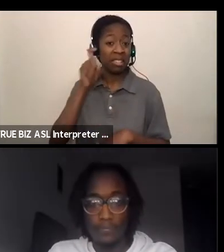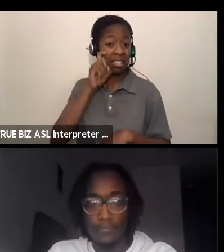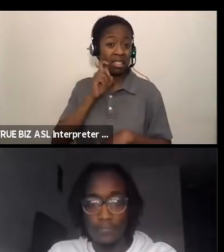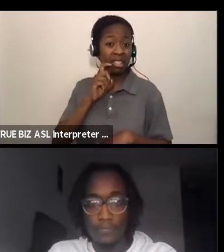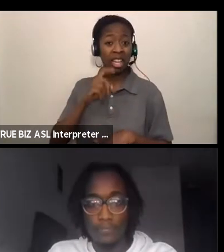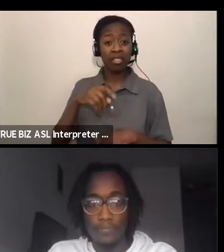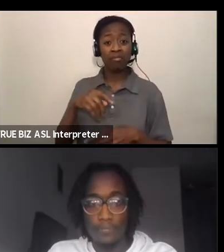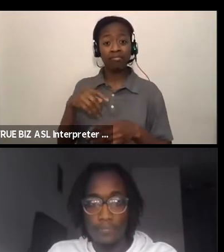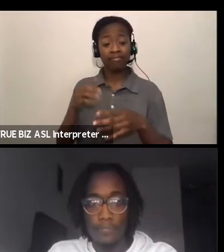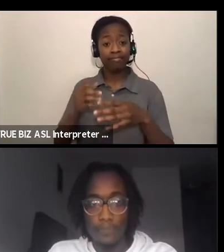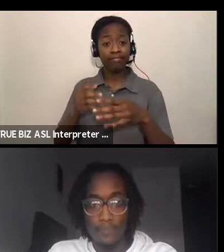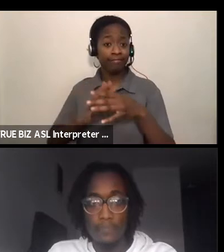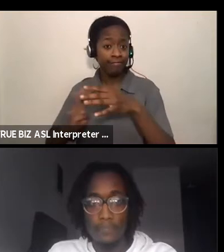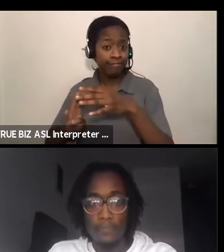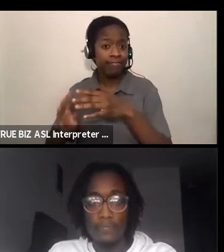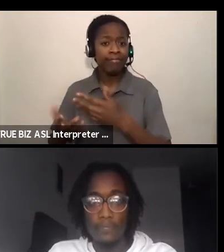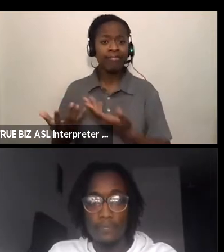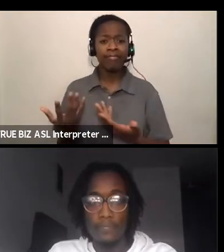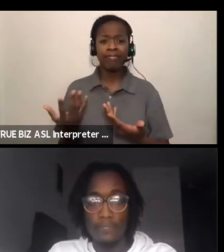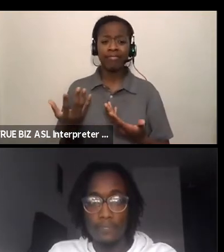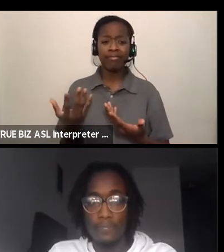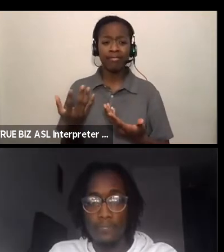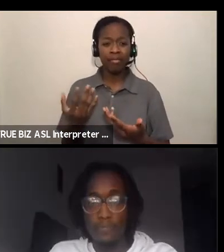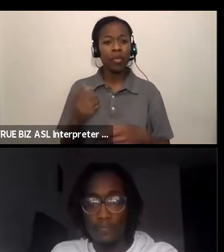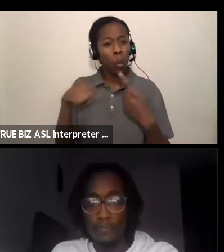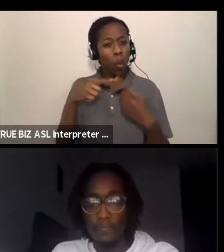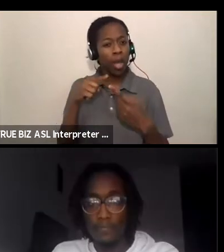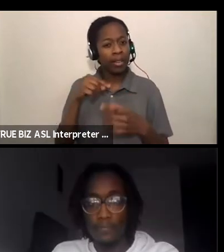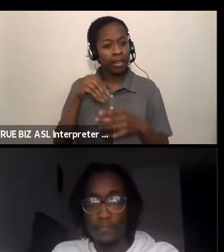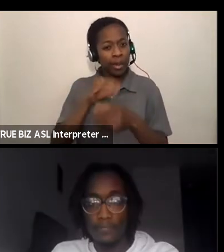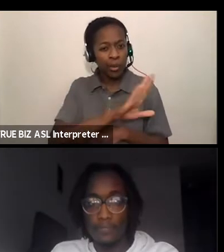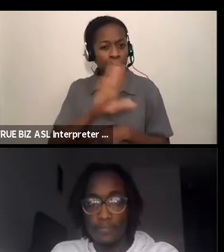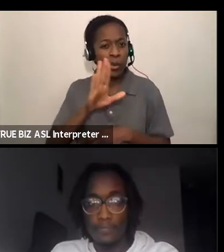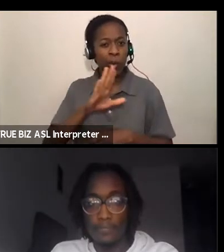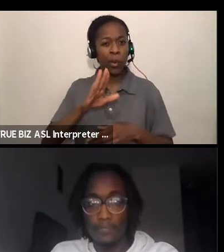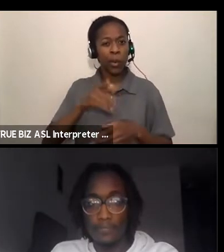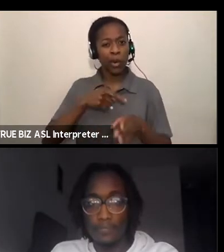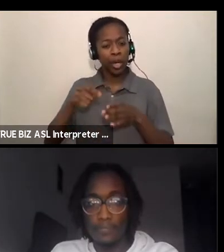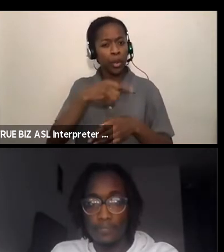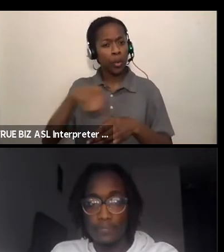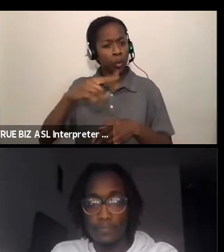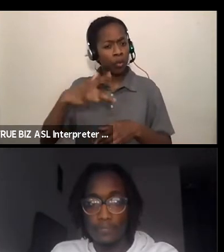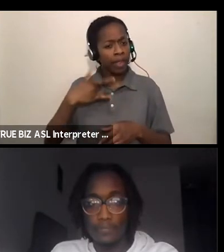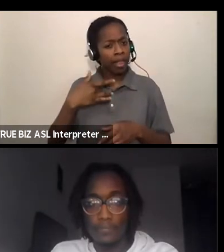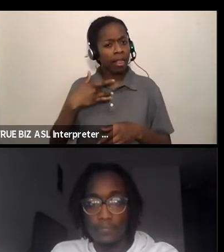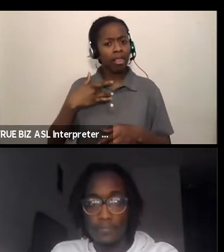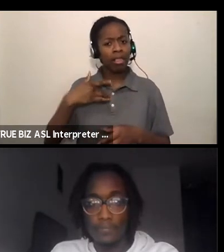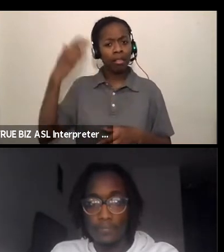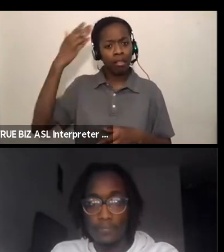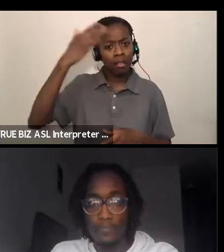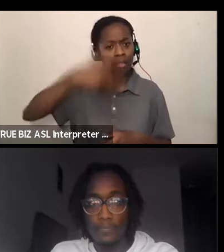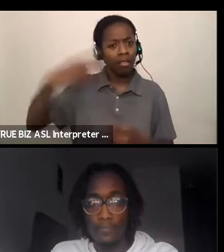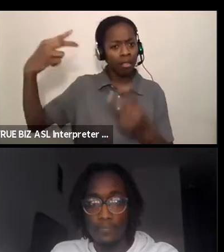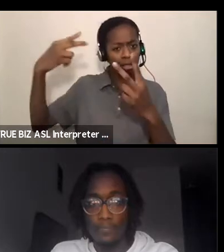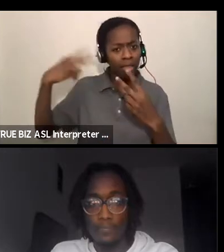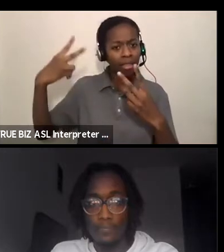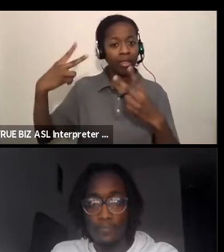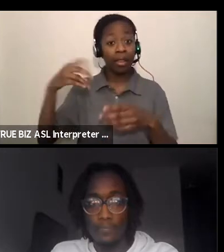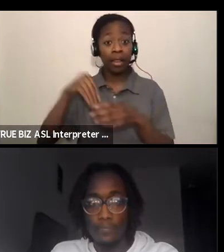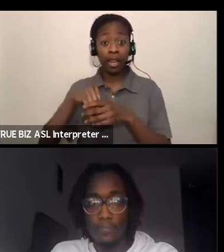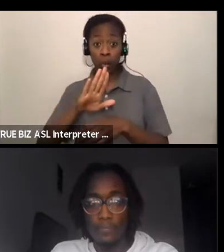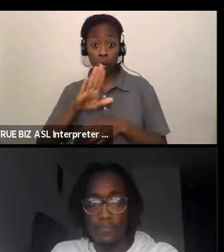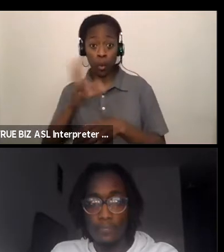know, when in your career have you felt overlooked or undervalued, either in your own